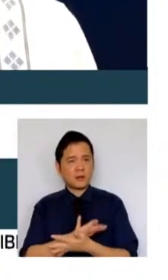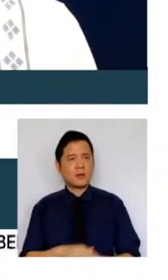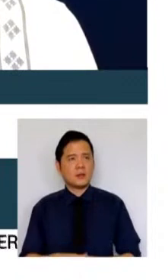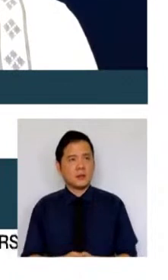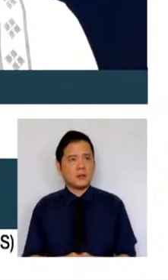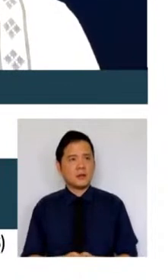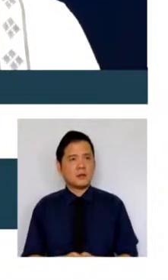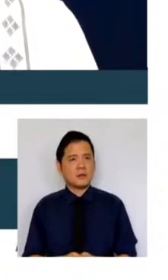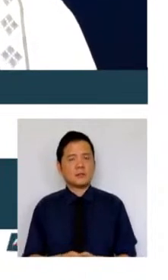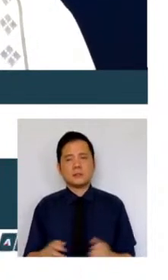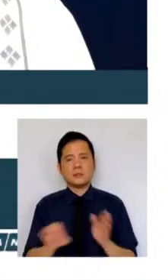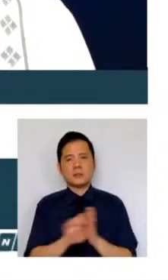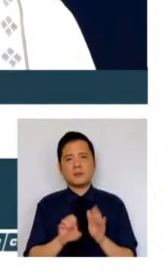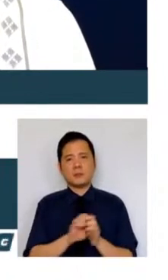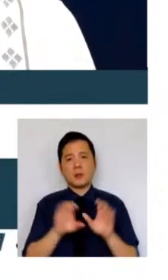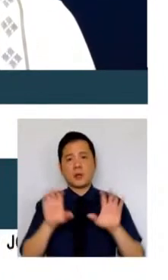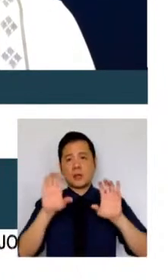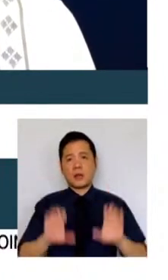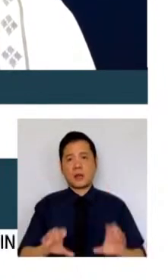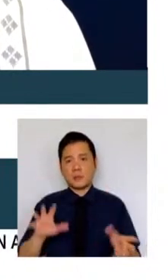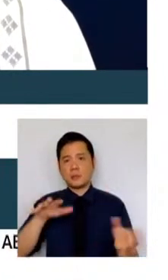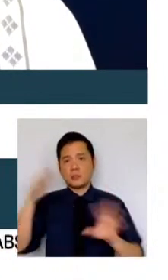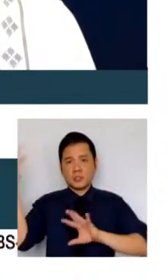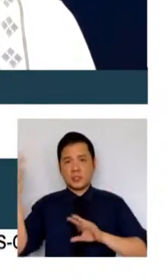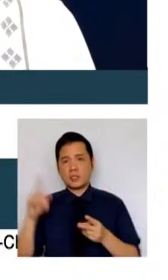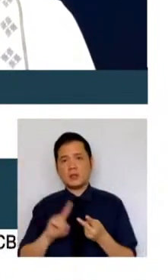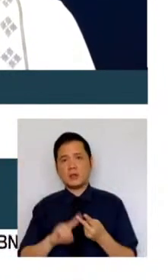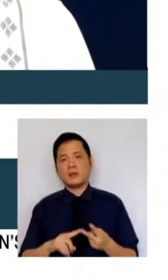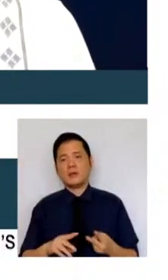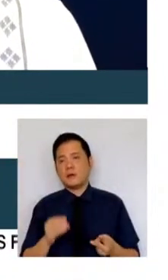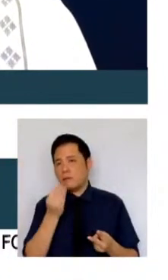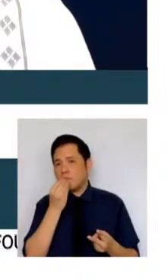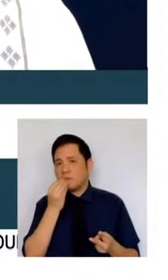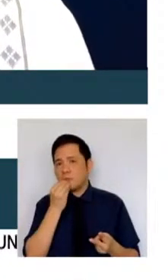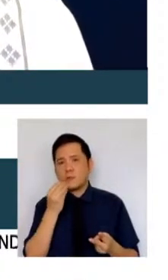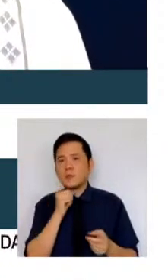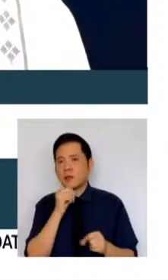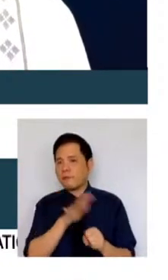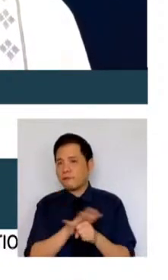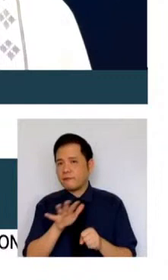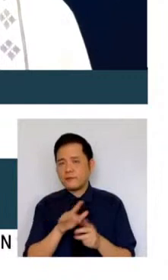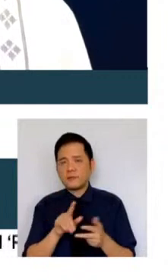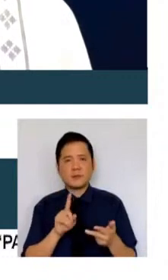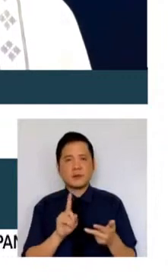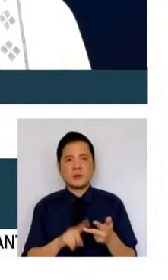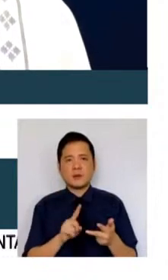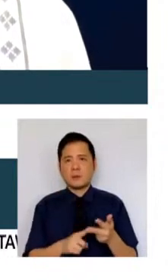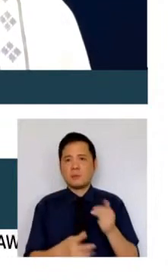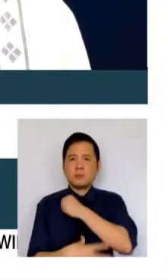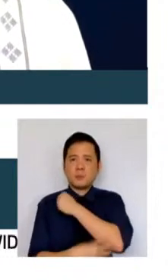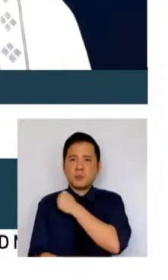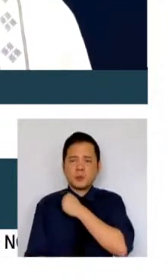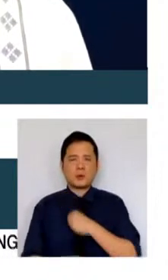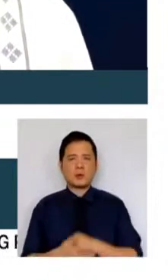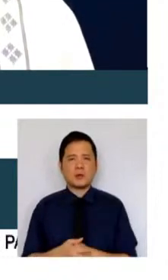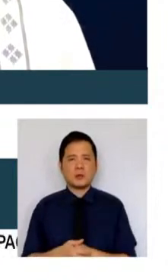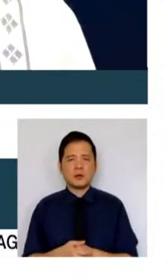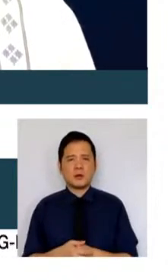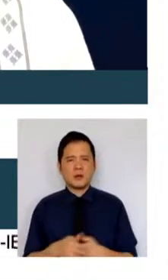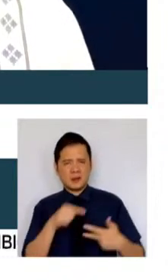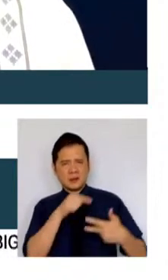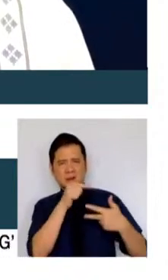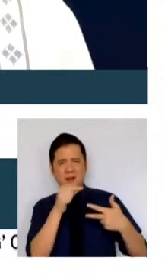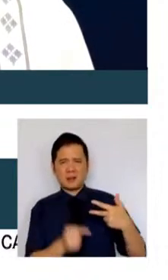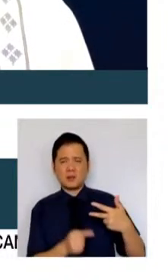climate change, food insecurity. You mentioned poverty incidents a while ago. How will this now complicate our efforts to